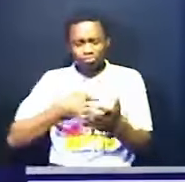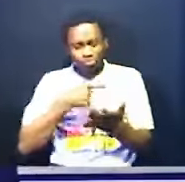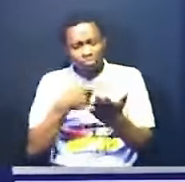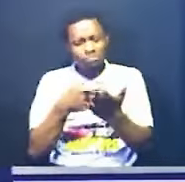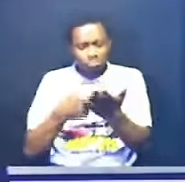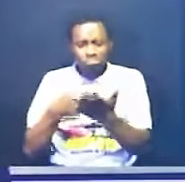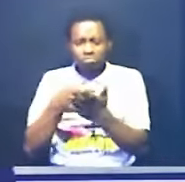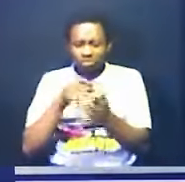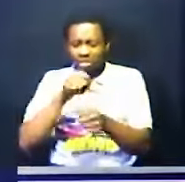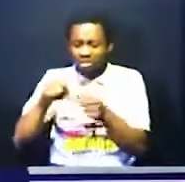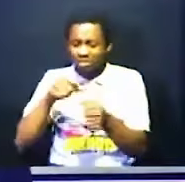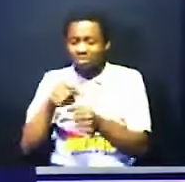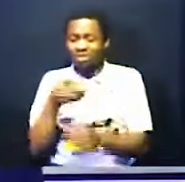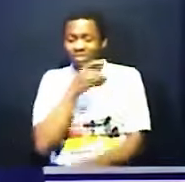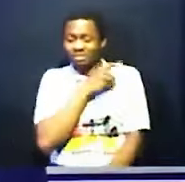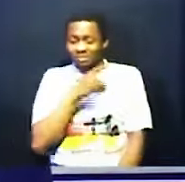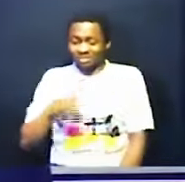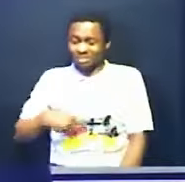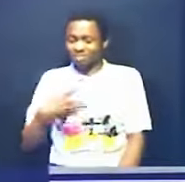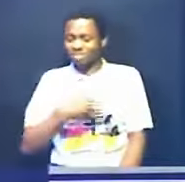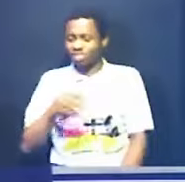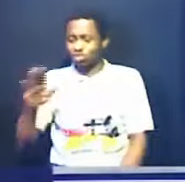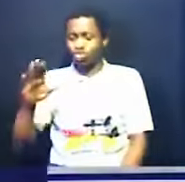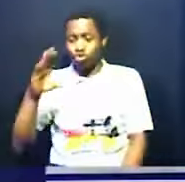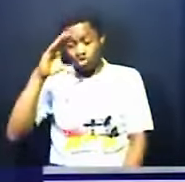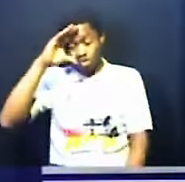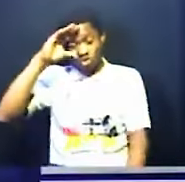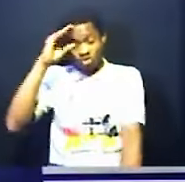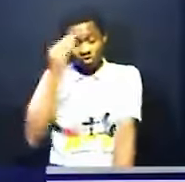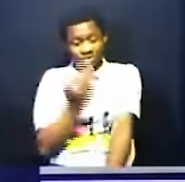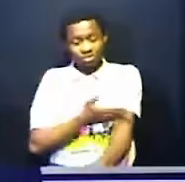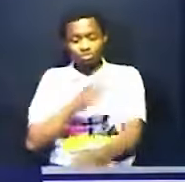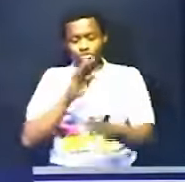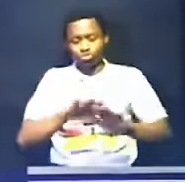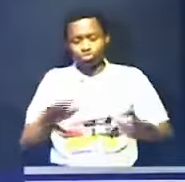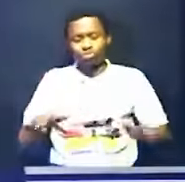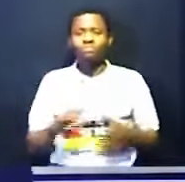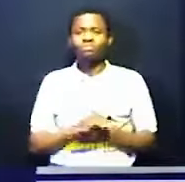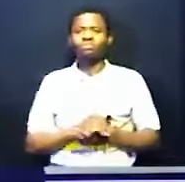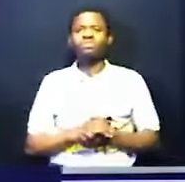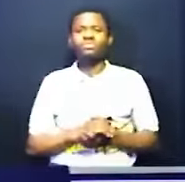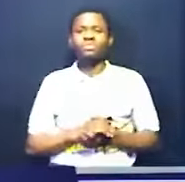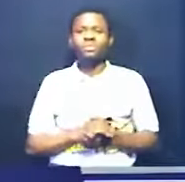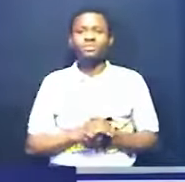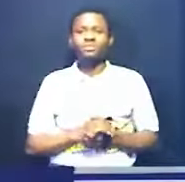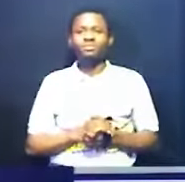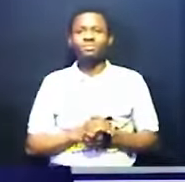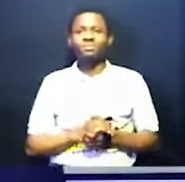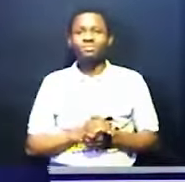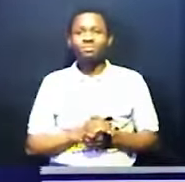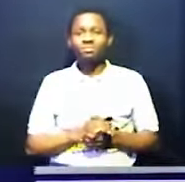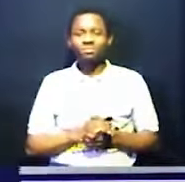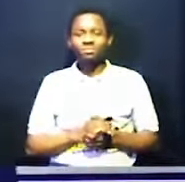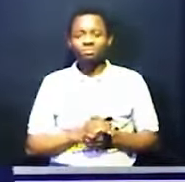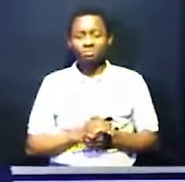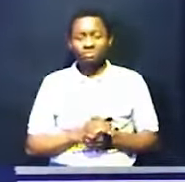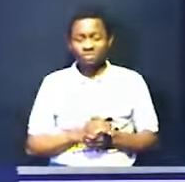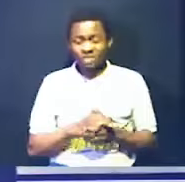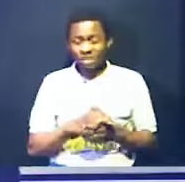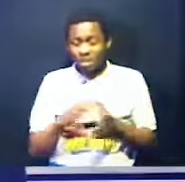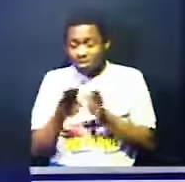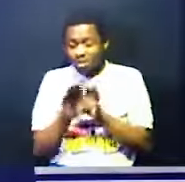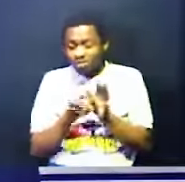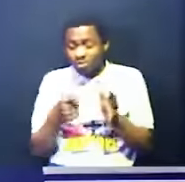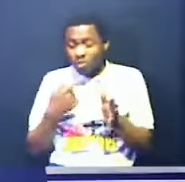about David and his sons. Nyame ase se wa mo ya kwanya na ye di David ni ne ma ho enko. Scripture says that all these are written for